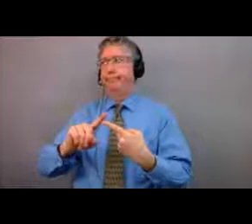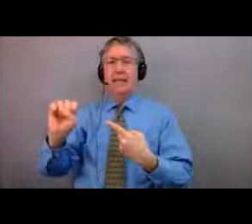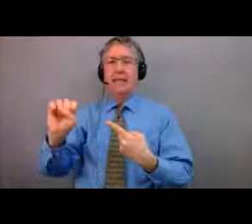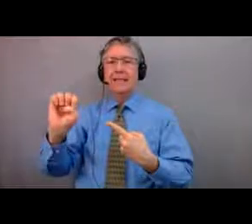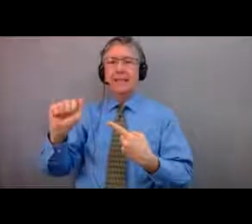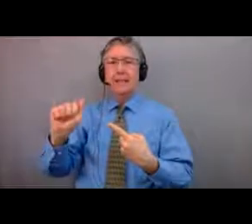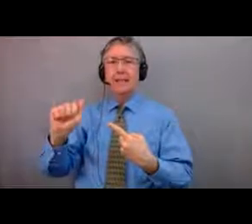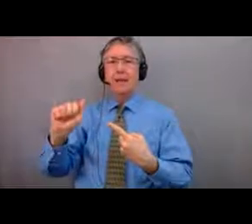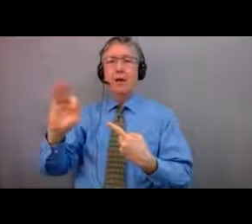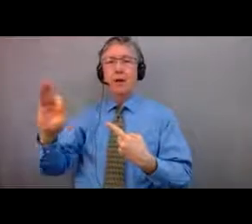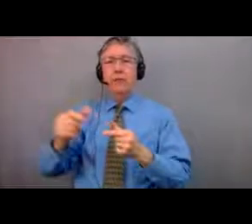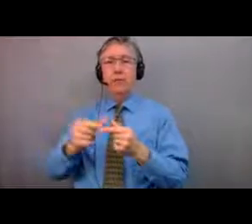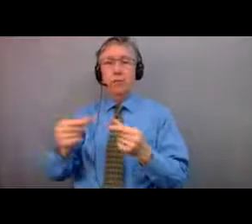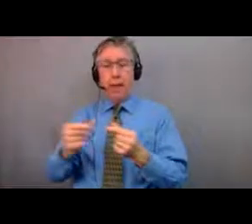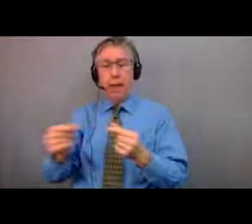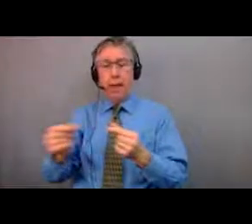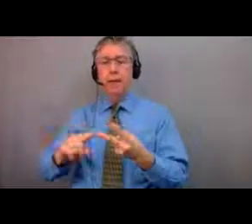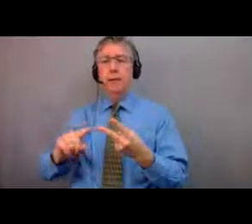Baltic Sea.